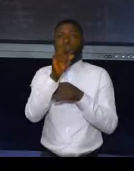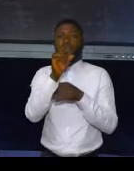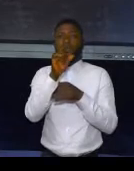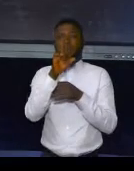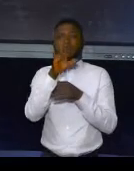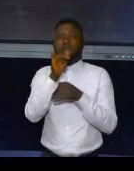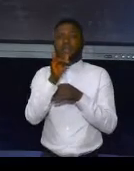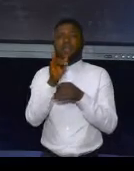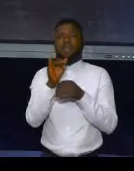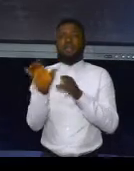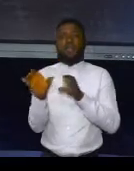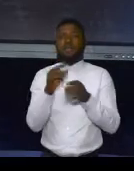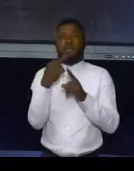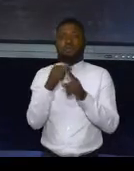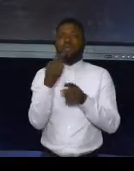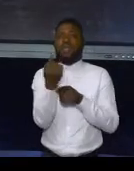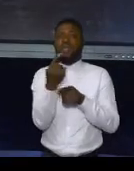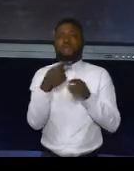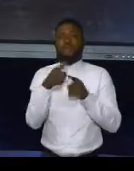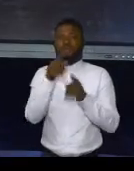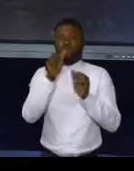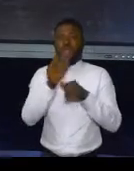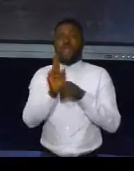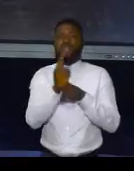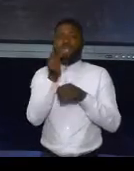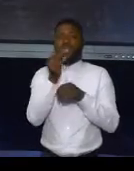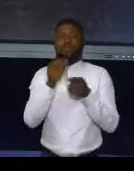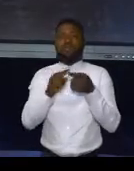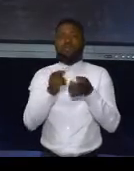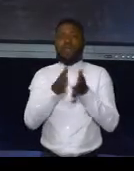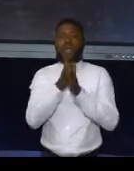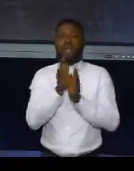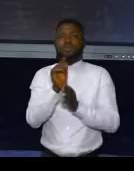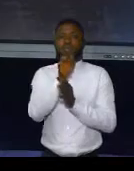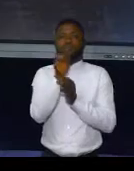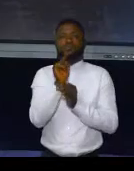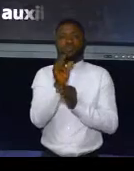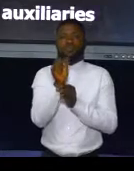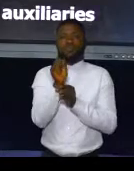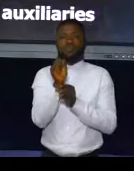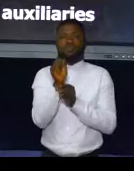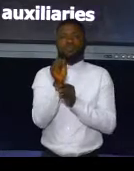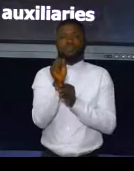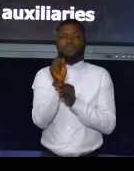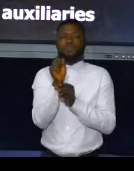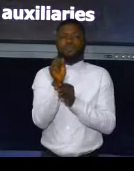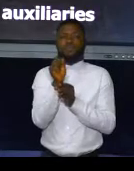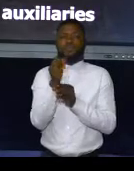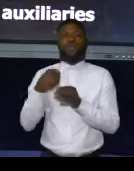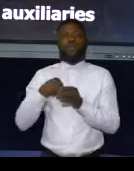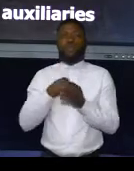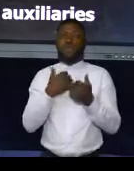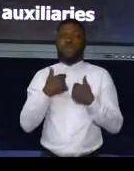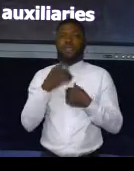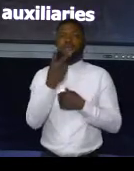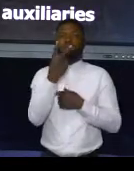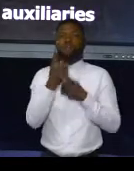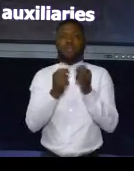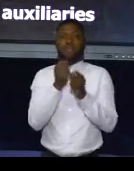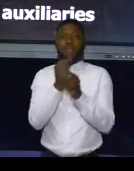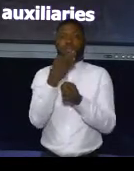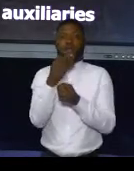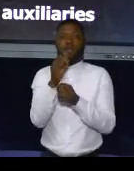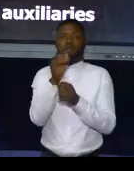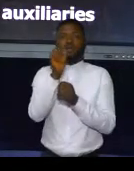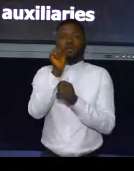in sentences, but you can use them to do what? To ask questions. We have 2